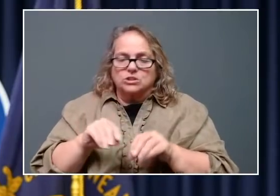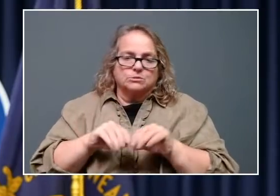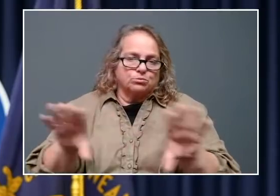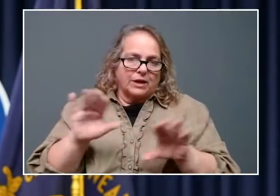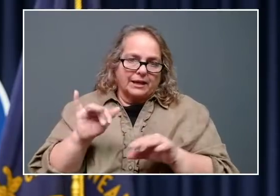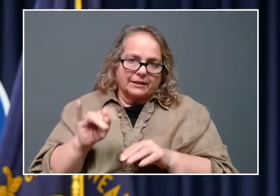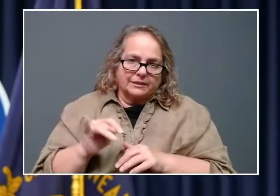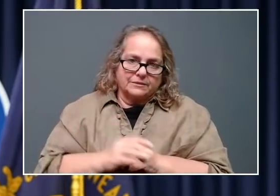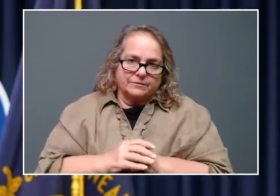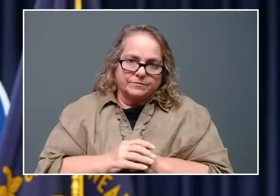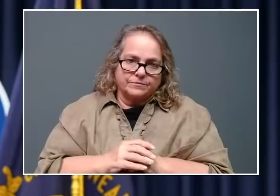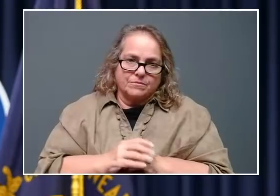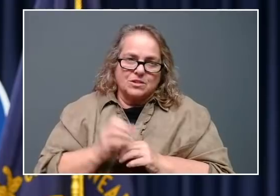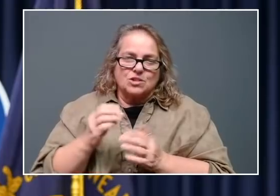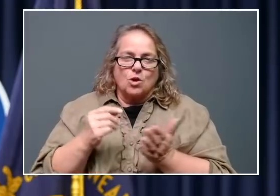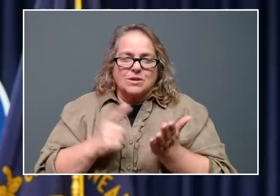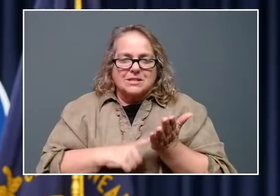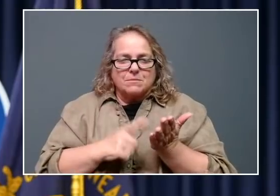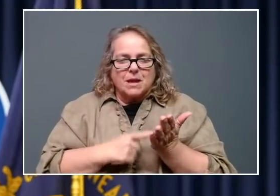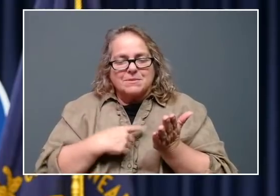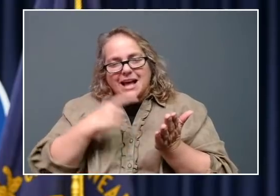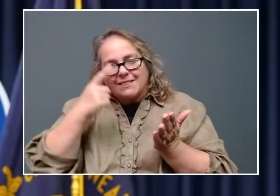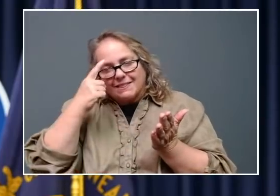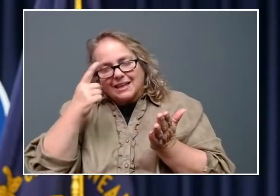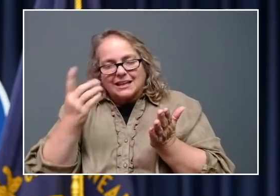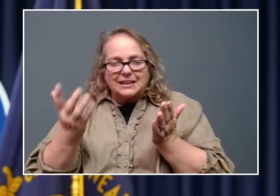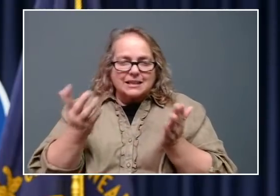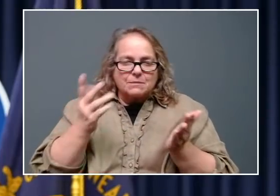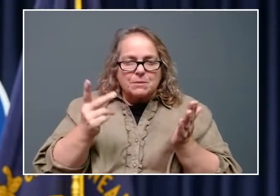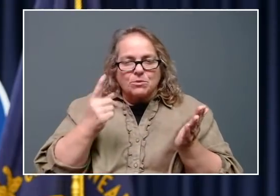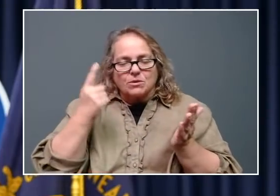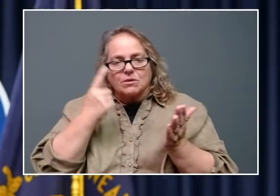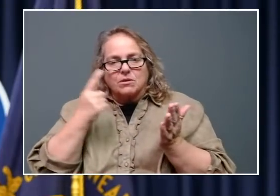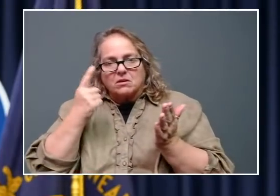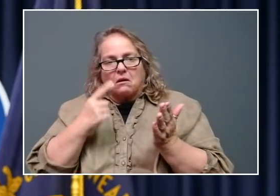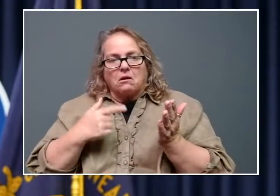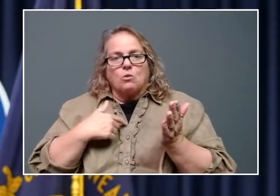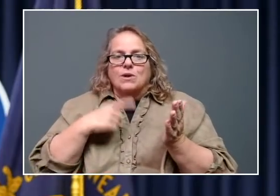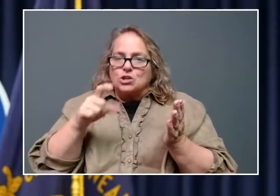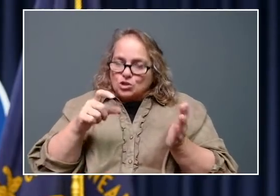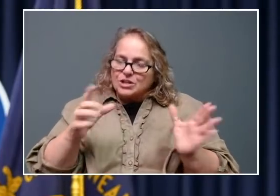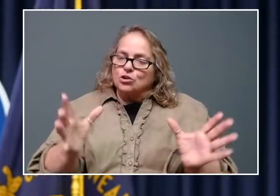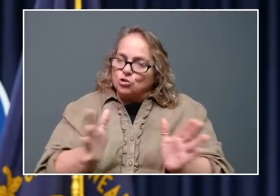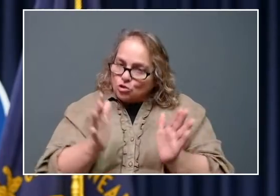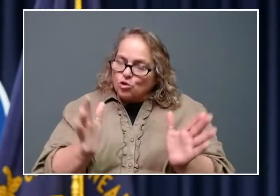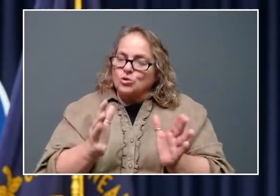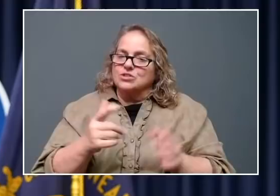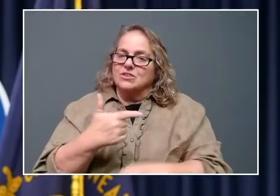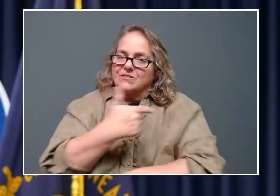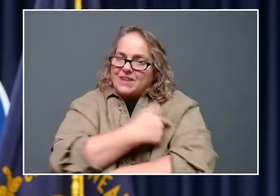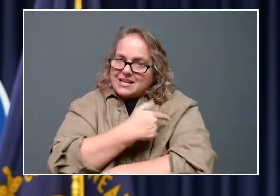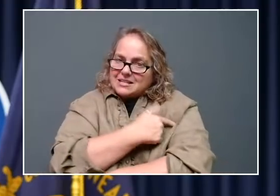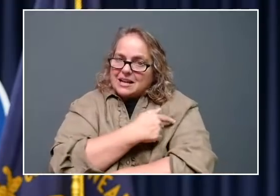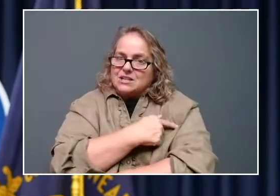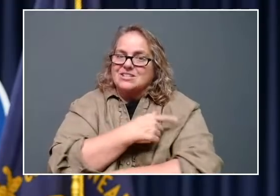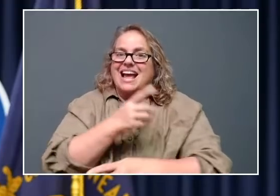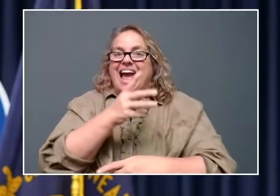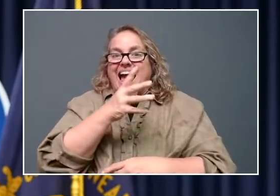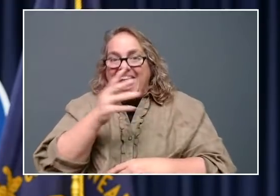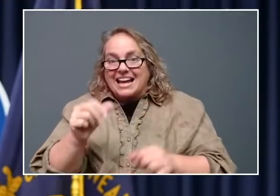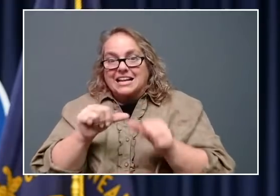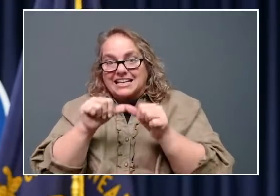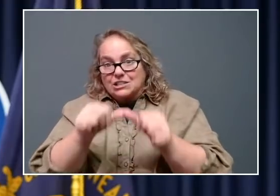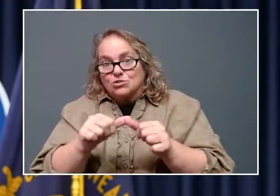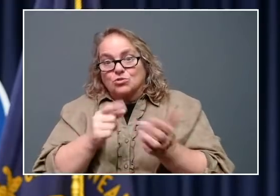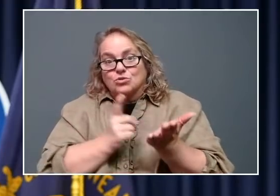so sometimes I think it's some of that nuance. We rightfully encouraged vaccinations, and we rightfully continue to talk about